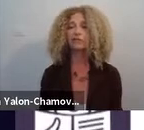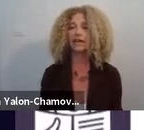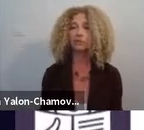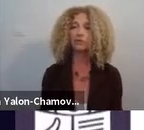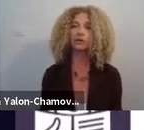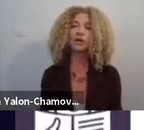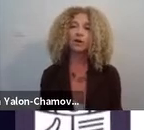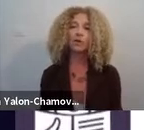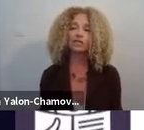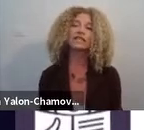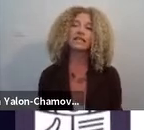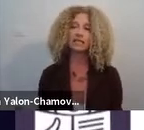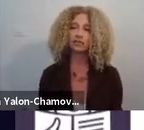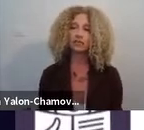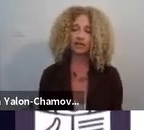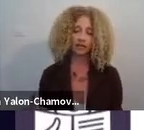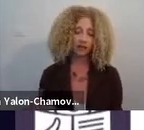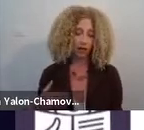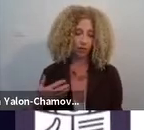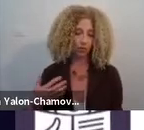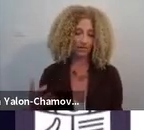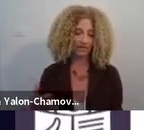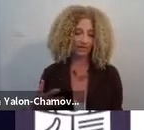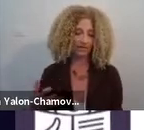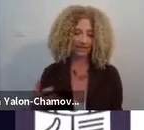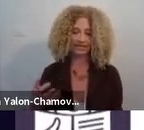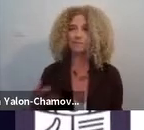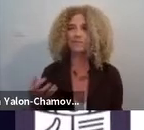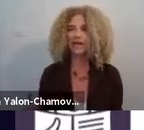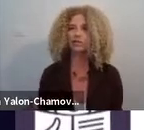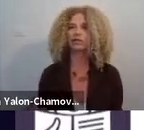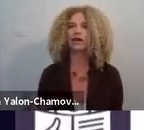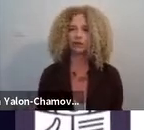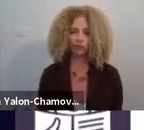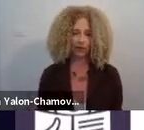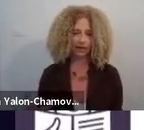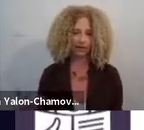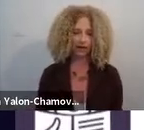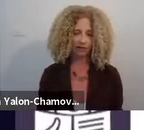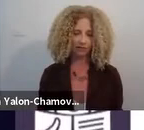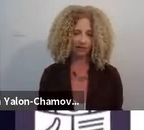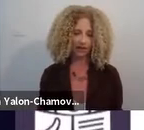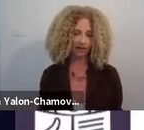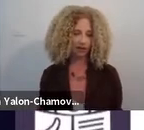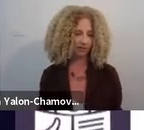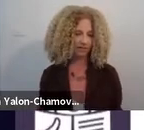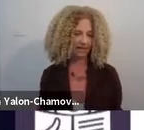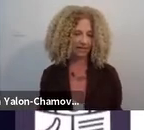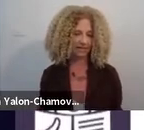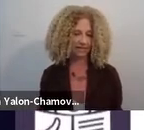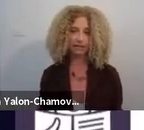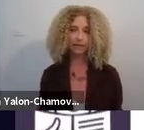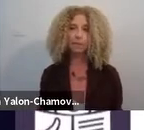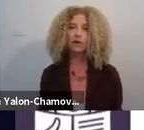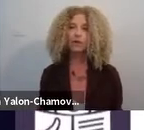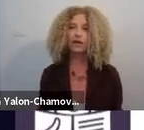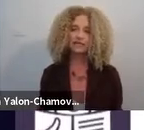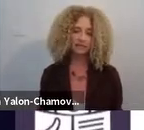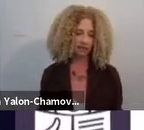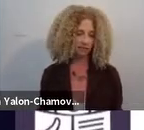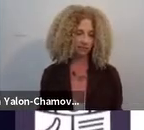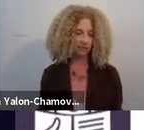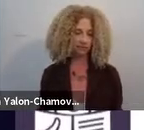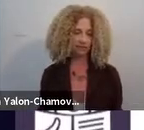the month of April, which in Israel was like the major outbreak of the COVID-19. We